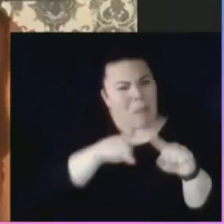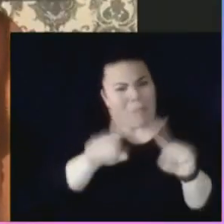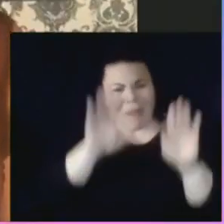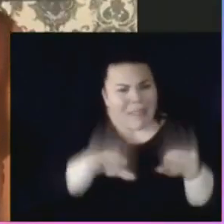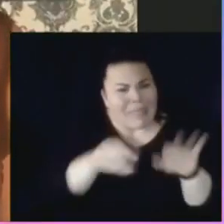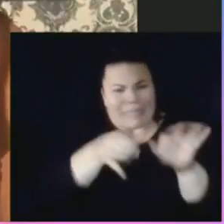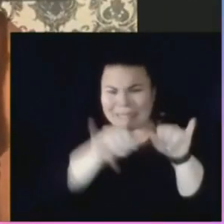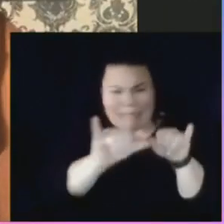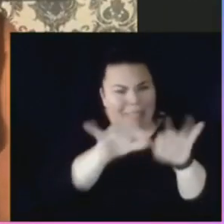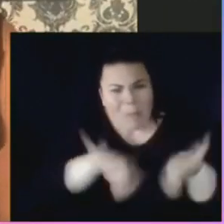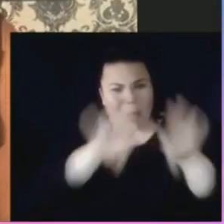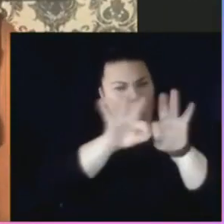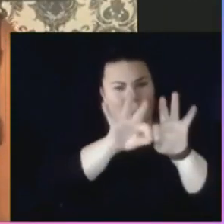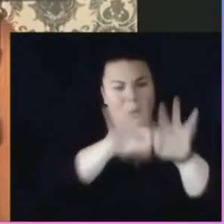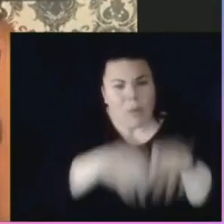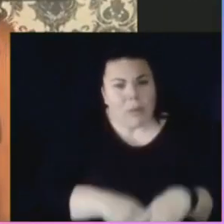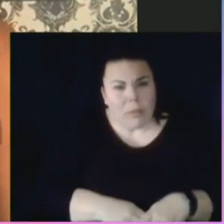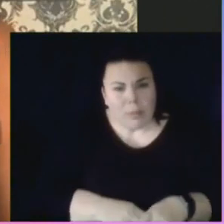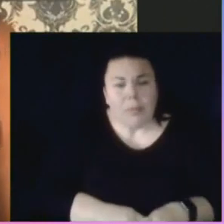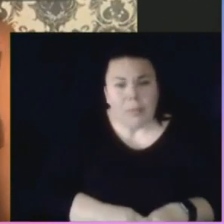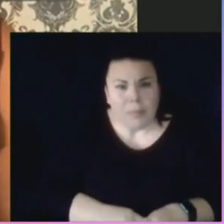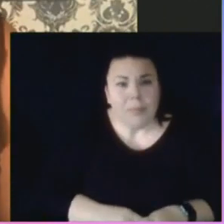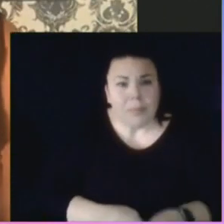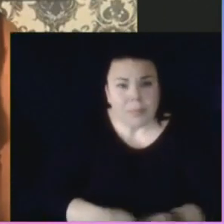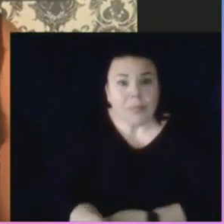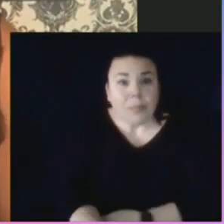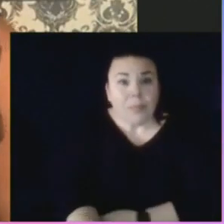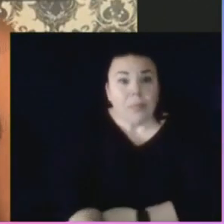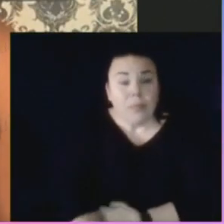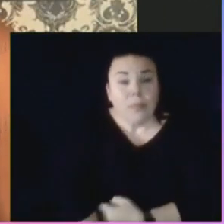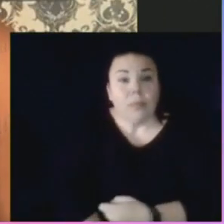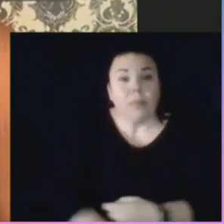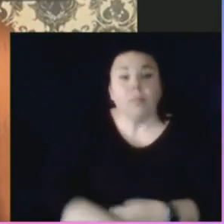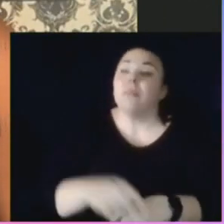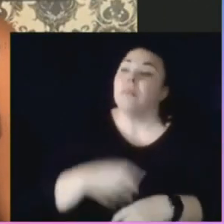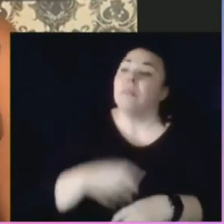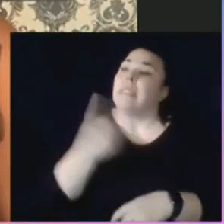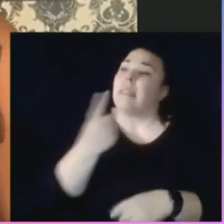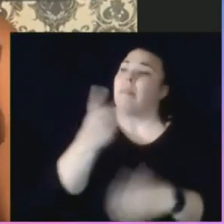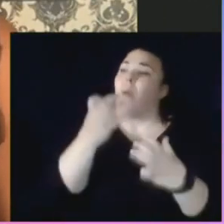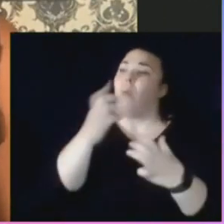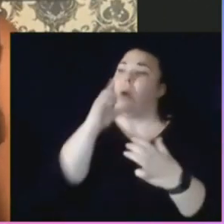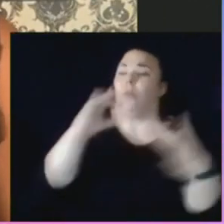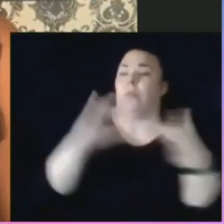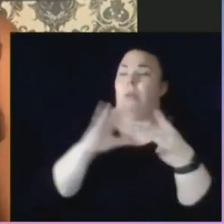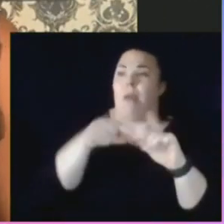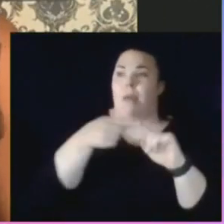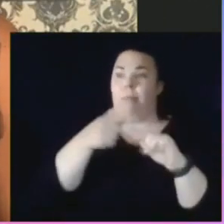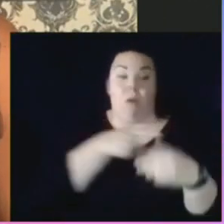even, I mean, that is a really a point that I really wanted to make in the film, which is how